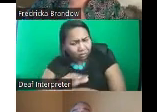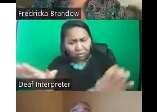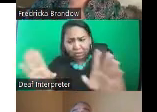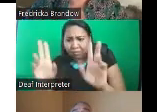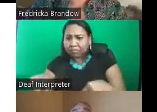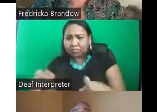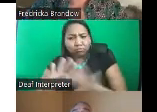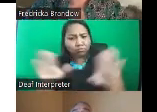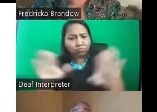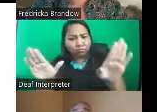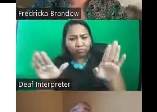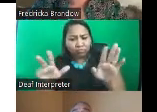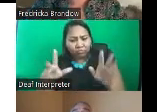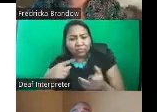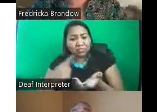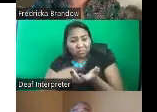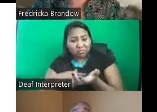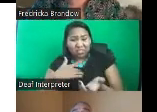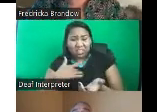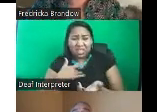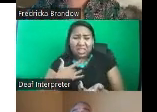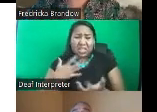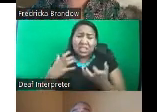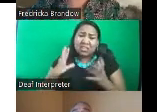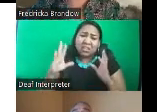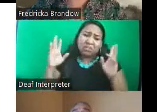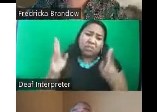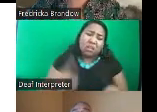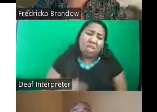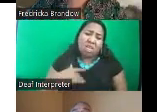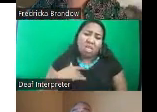did many times, but I'm just as